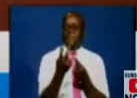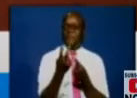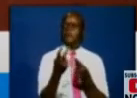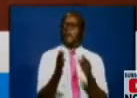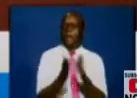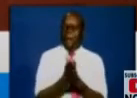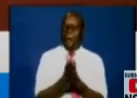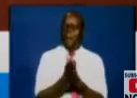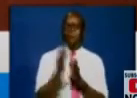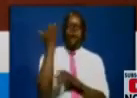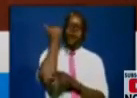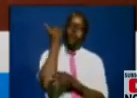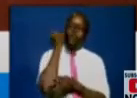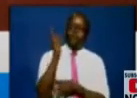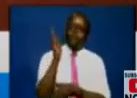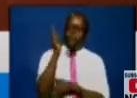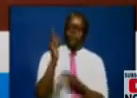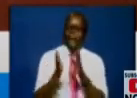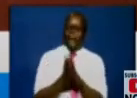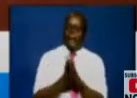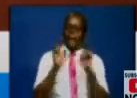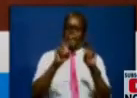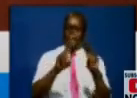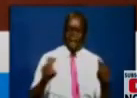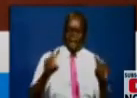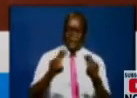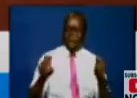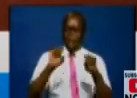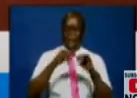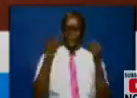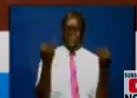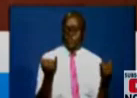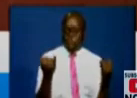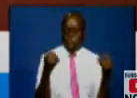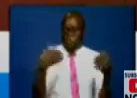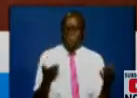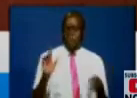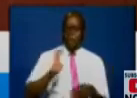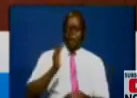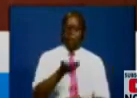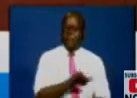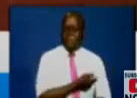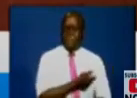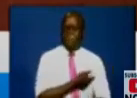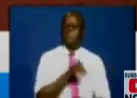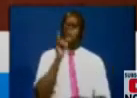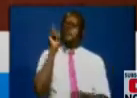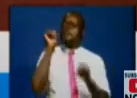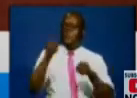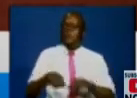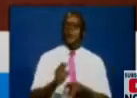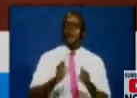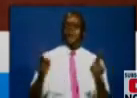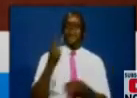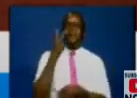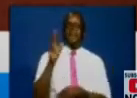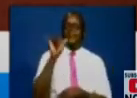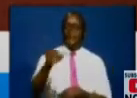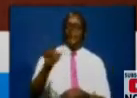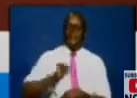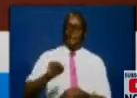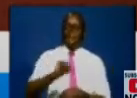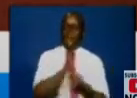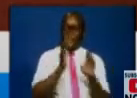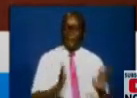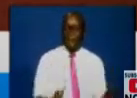a court of law, and in an investigative institution or a committee, you can already see that there are senators who